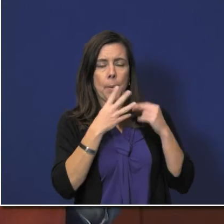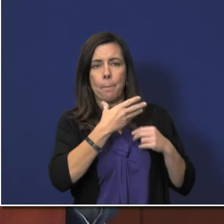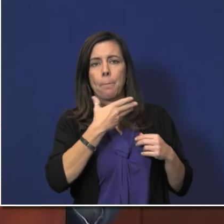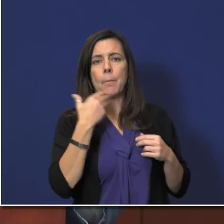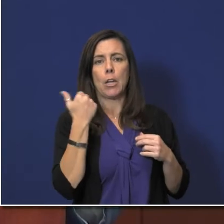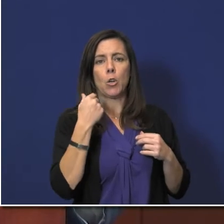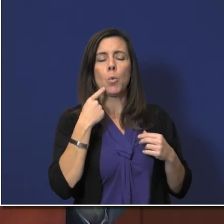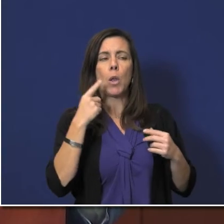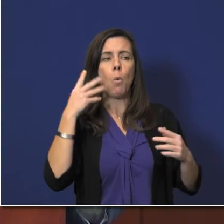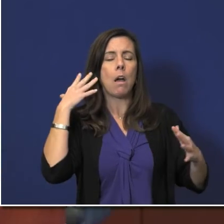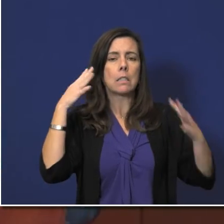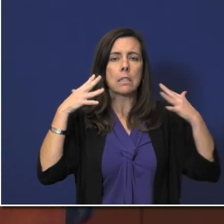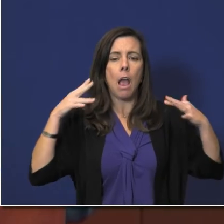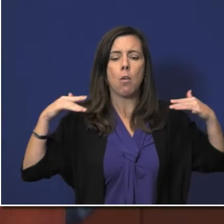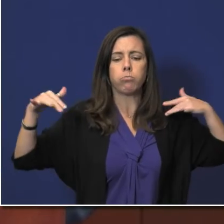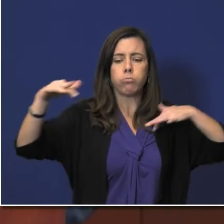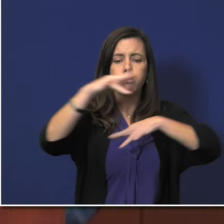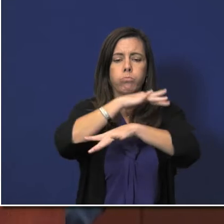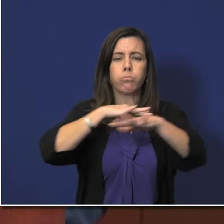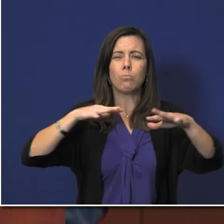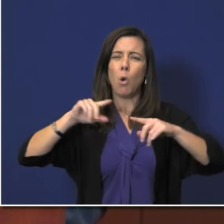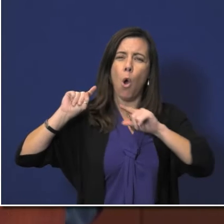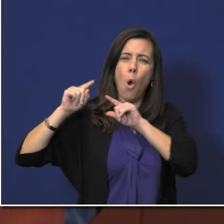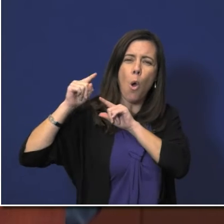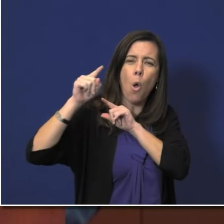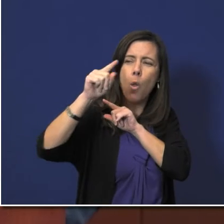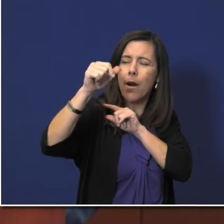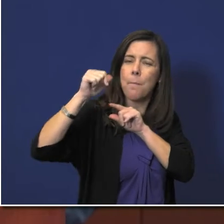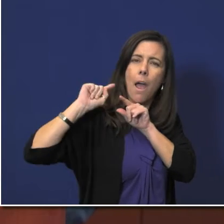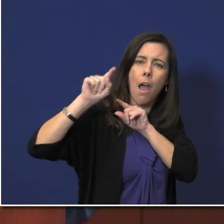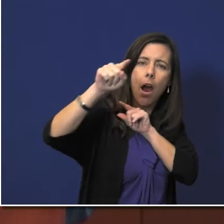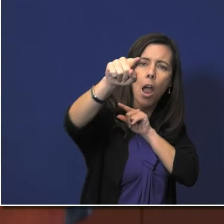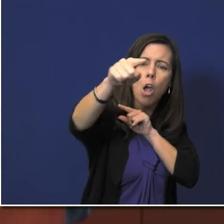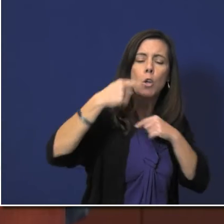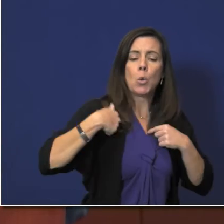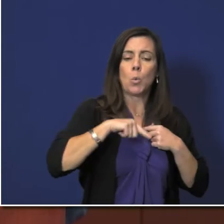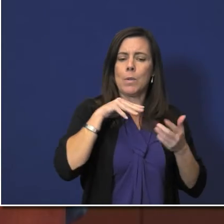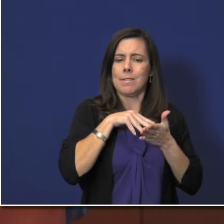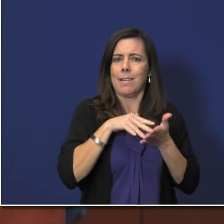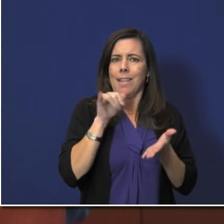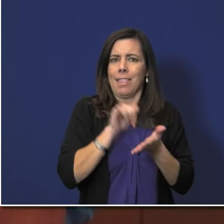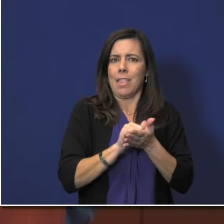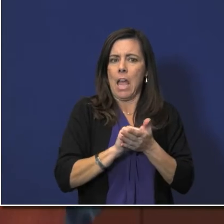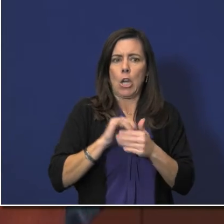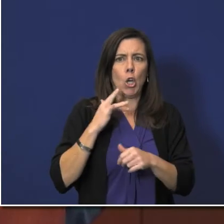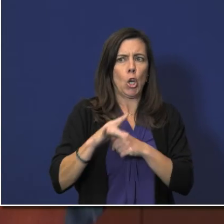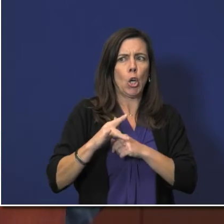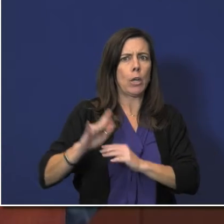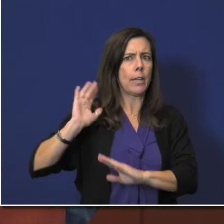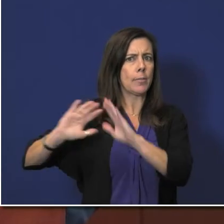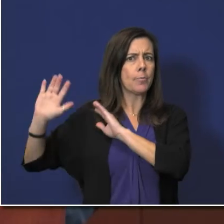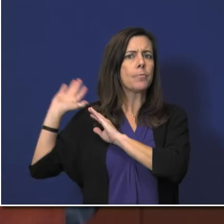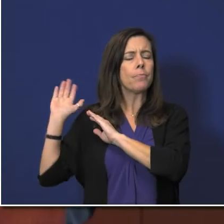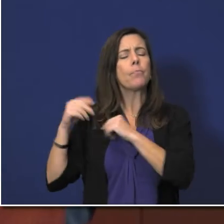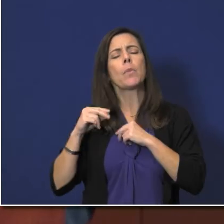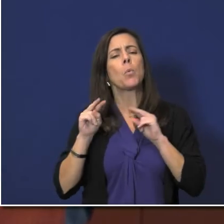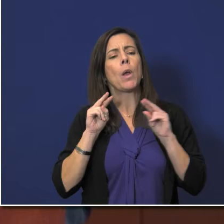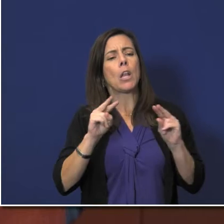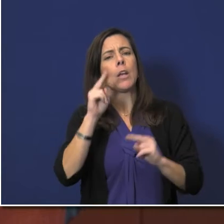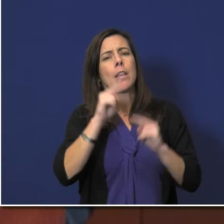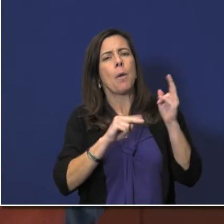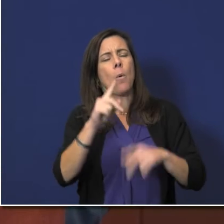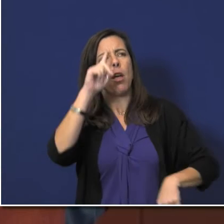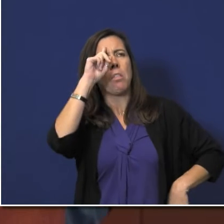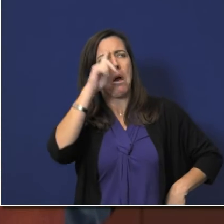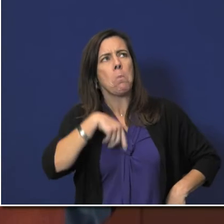sound effectively all the way to the back. We studied that at a high level early on when we looked at this building at first and took 1,500